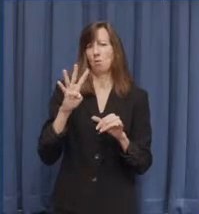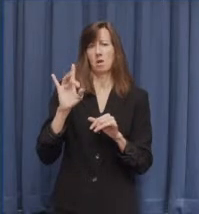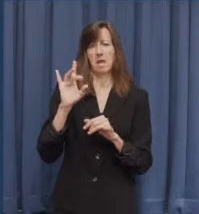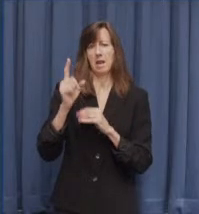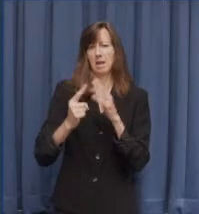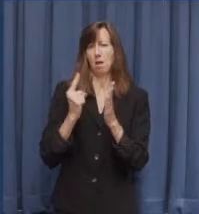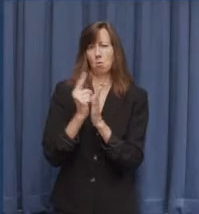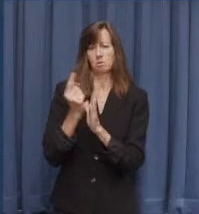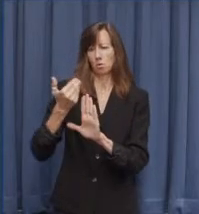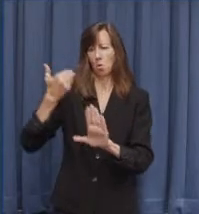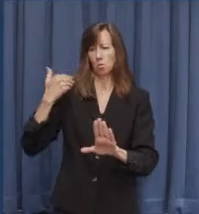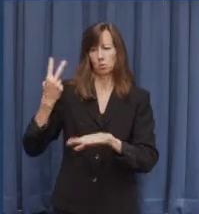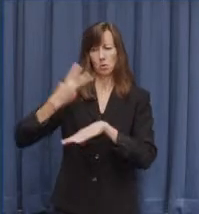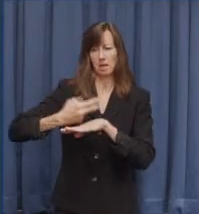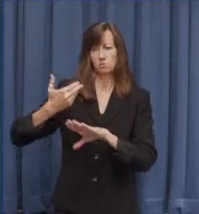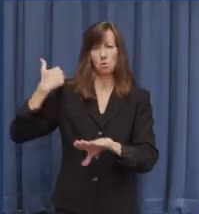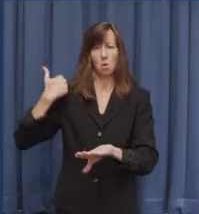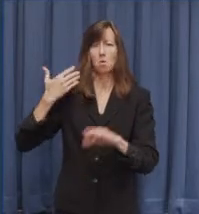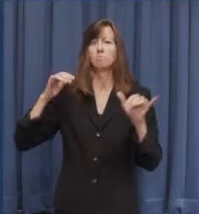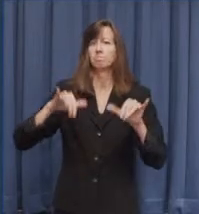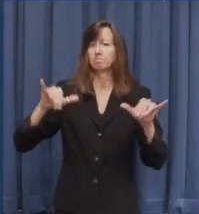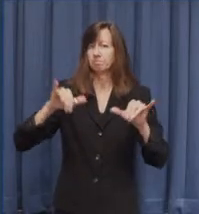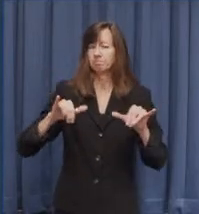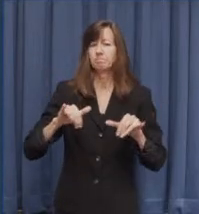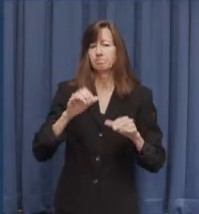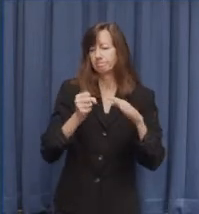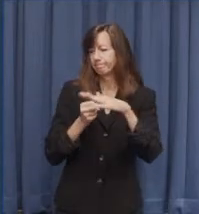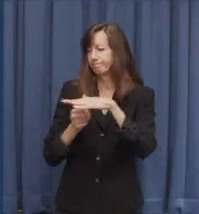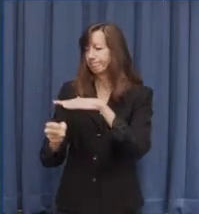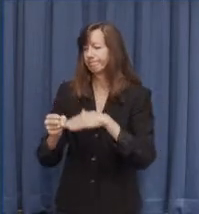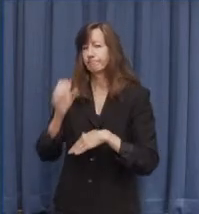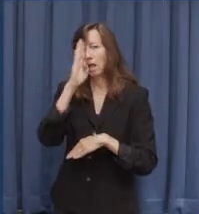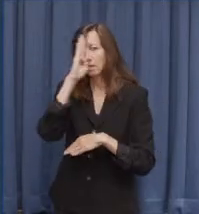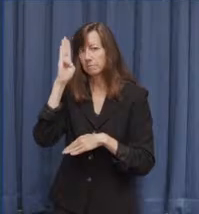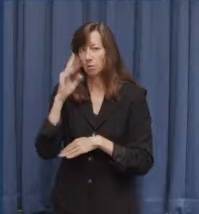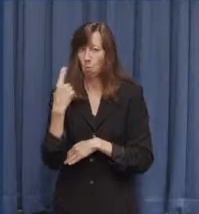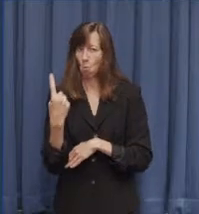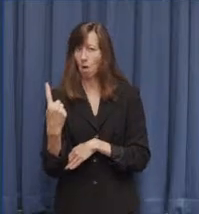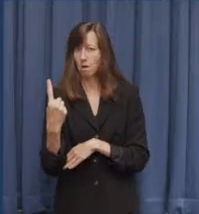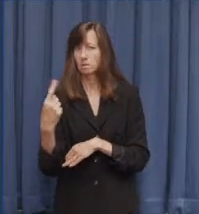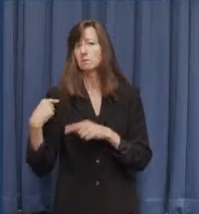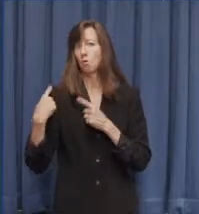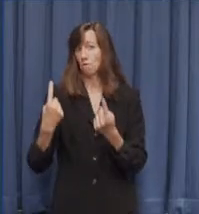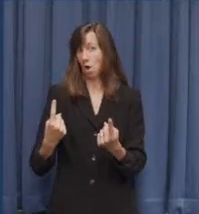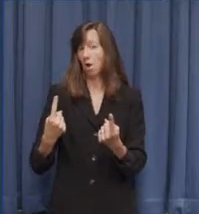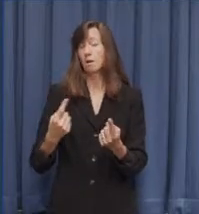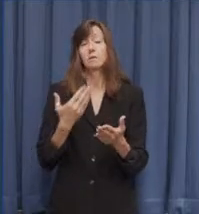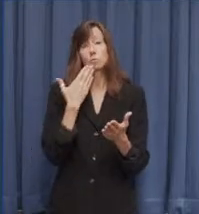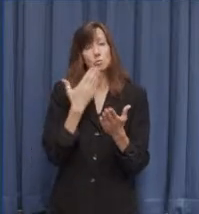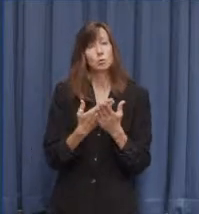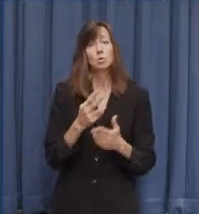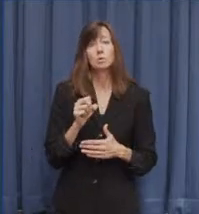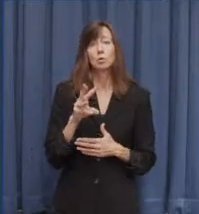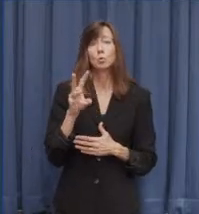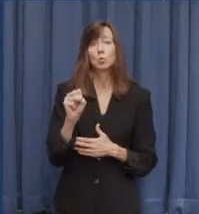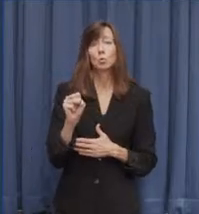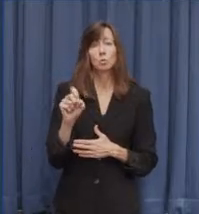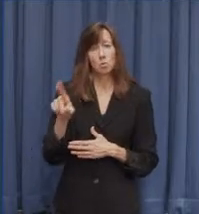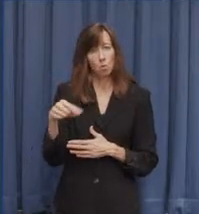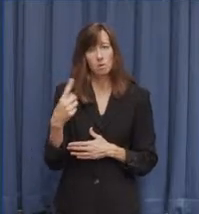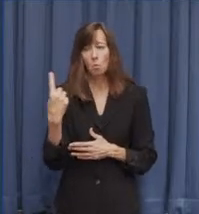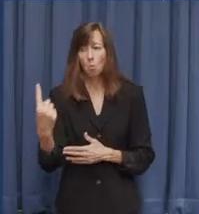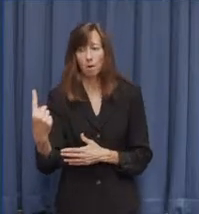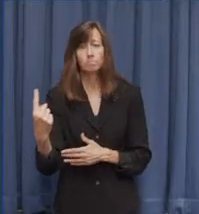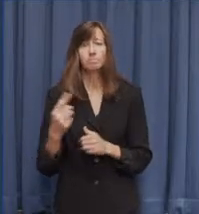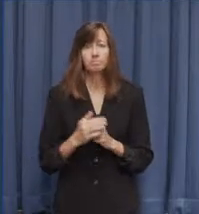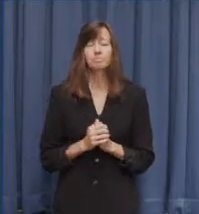one individual hospitalized in Ulster County for COVID-19 right now. Good news. In terms